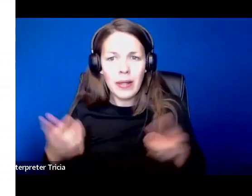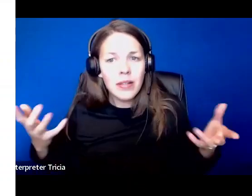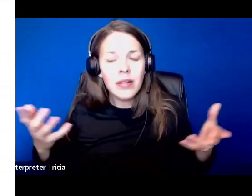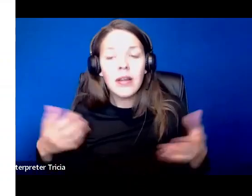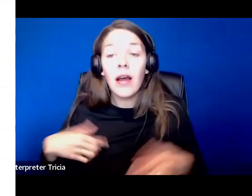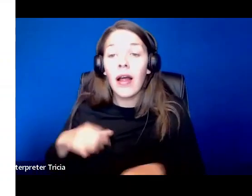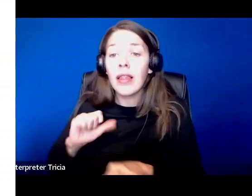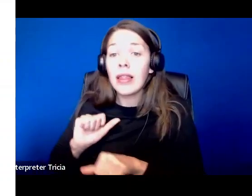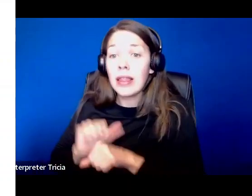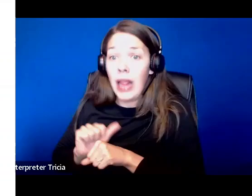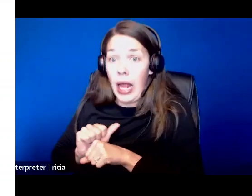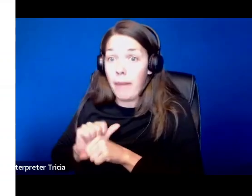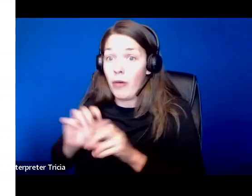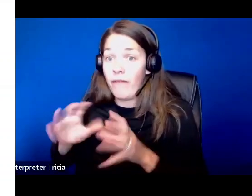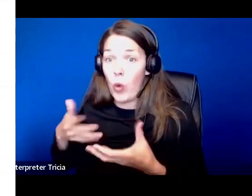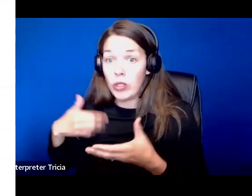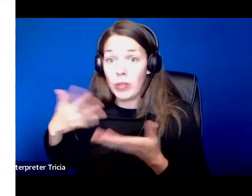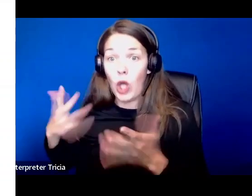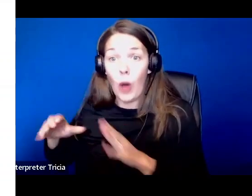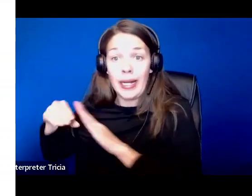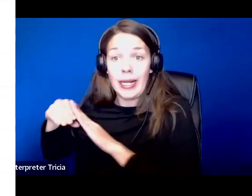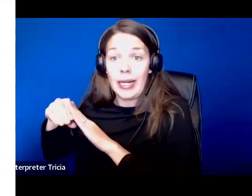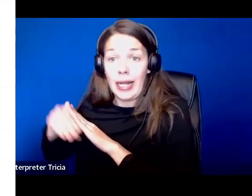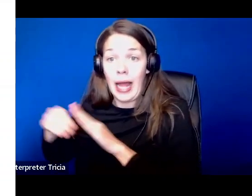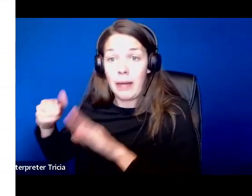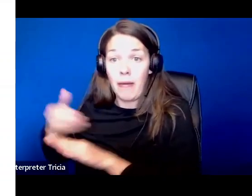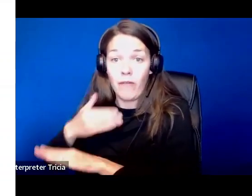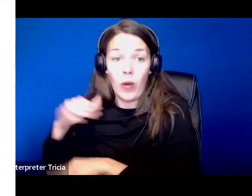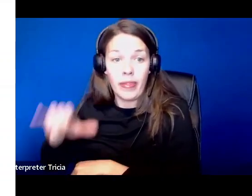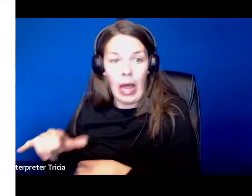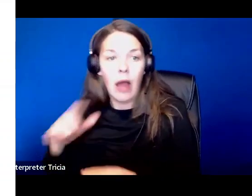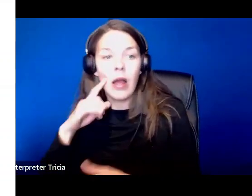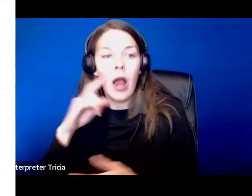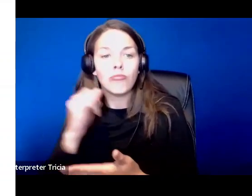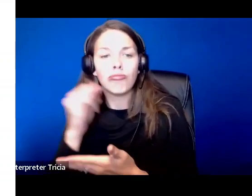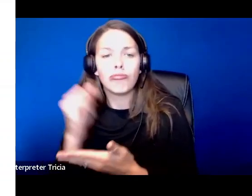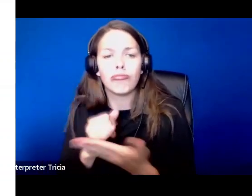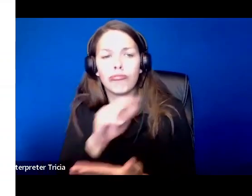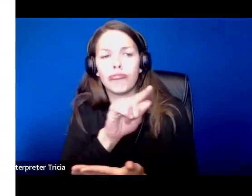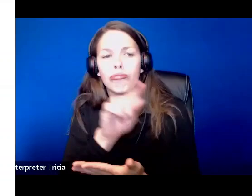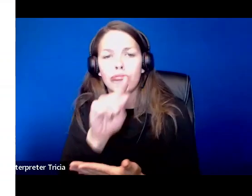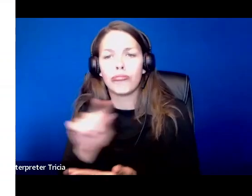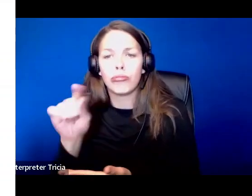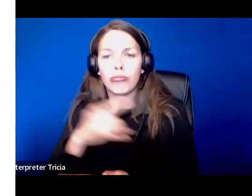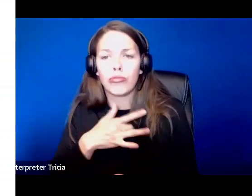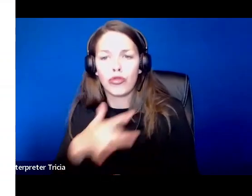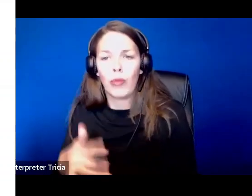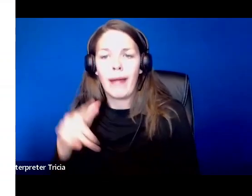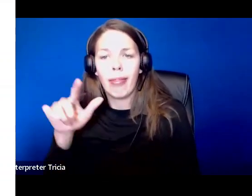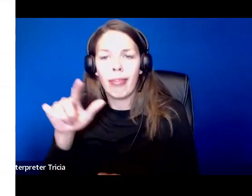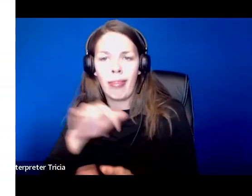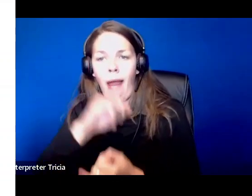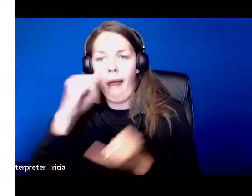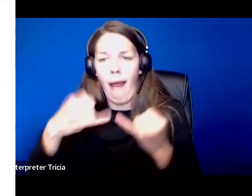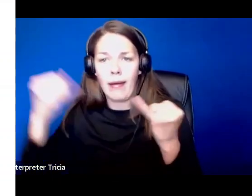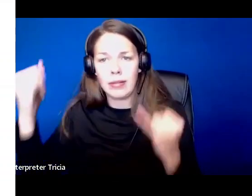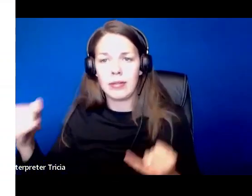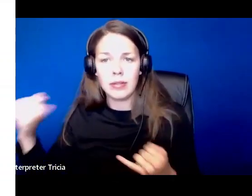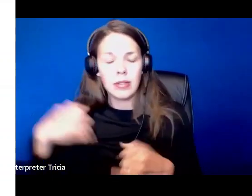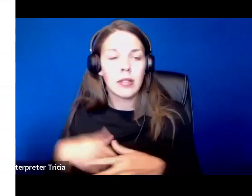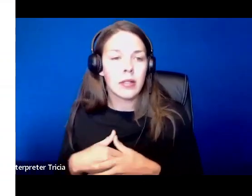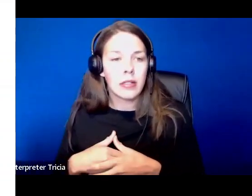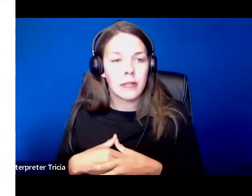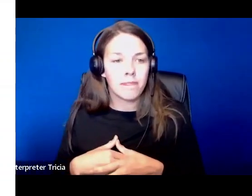declining before that, and so I drew a couple trend lines on the labor force curve